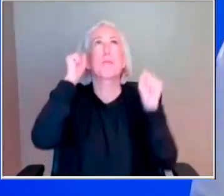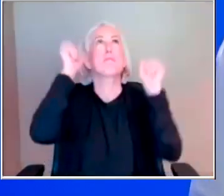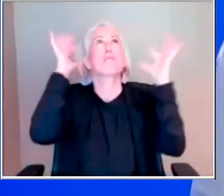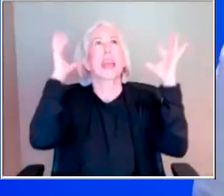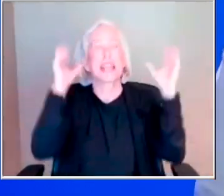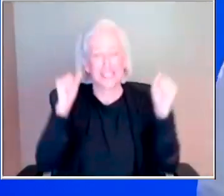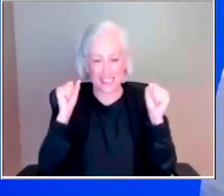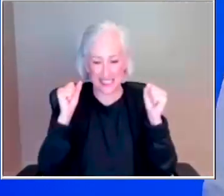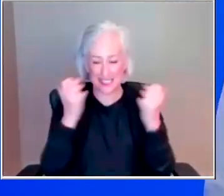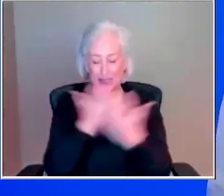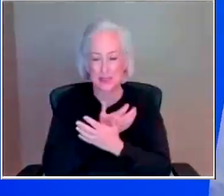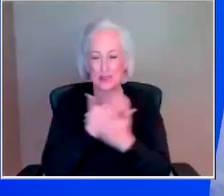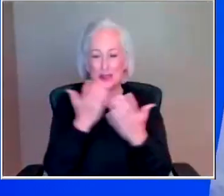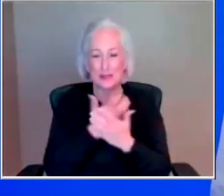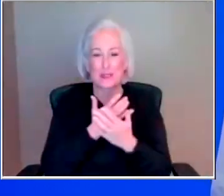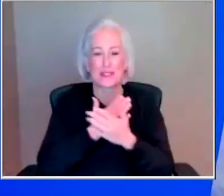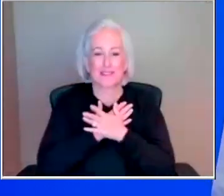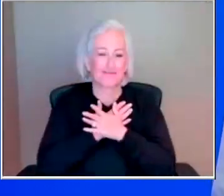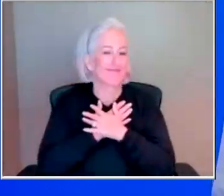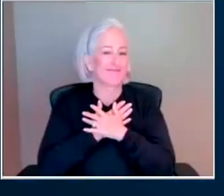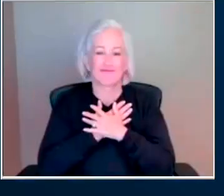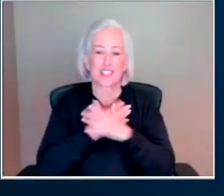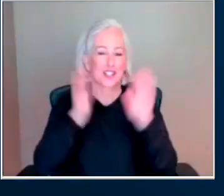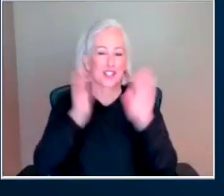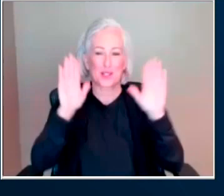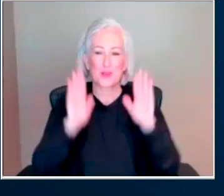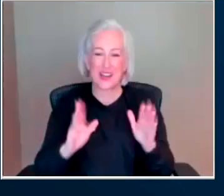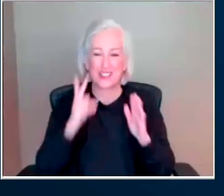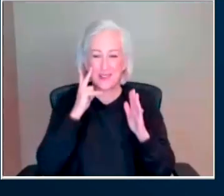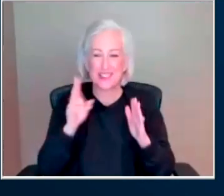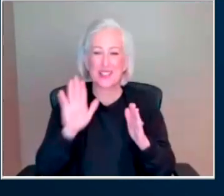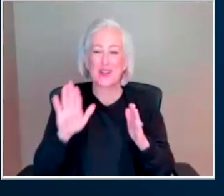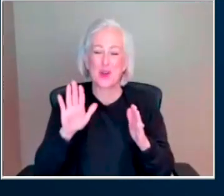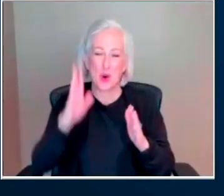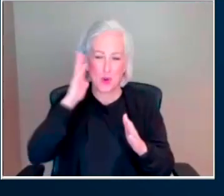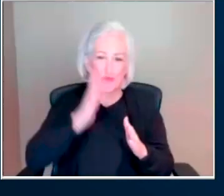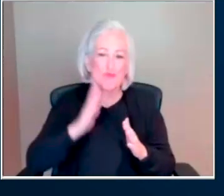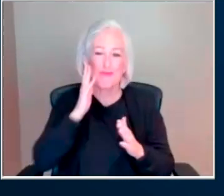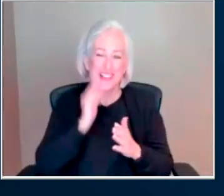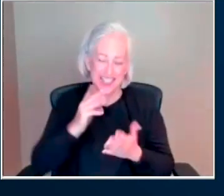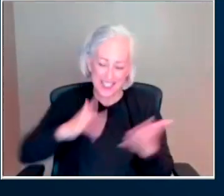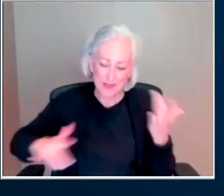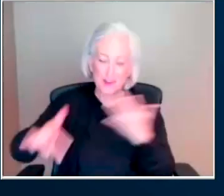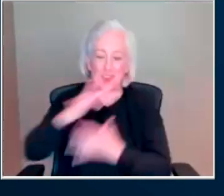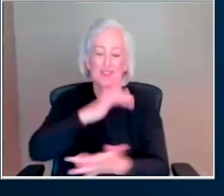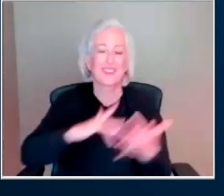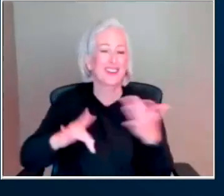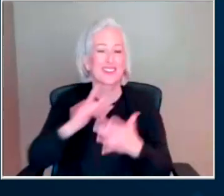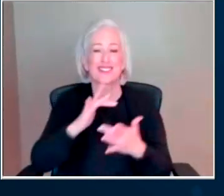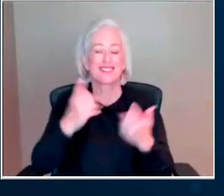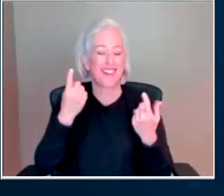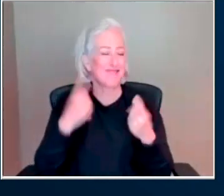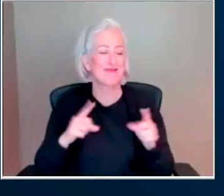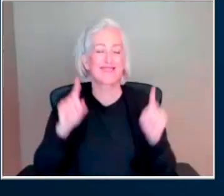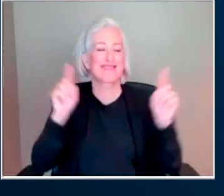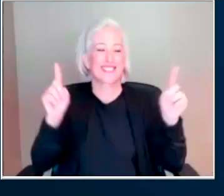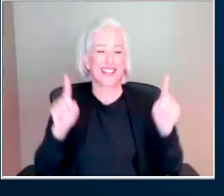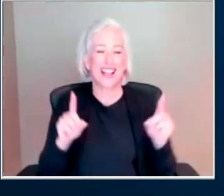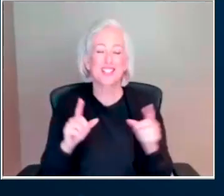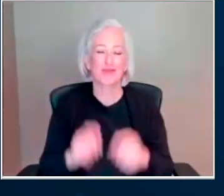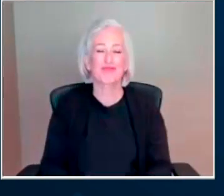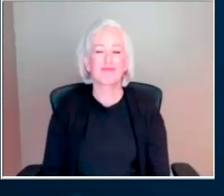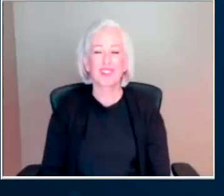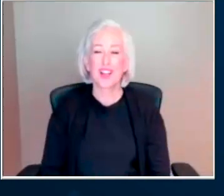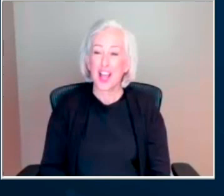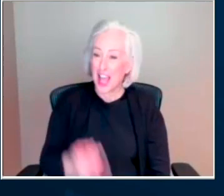been amazing to see her journey and how well she's come through. And her and her